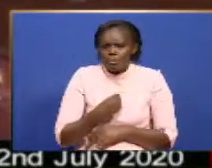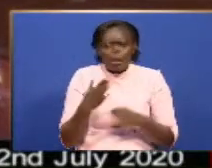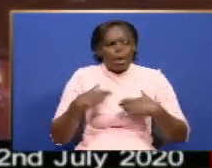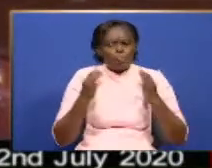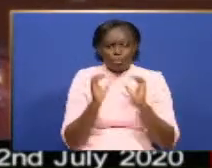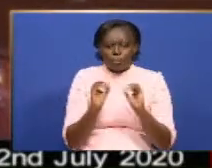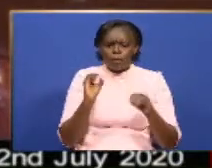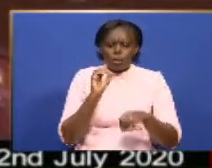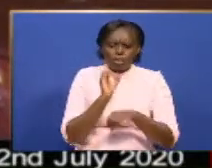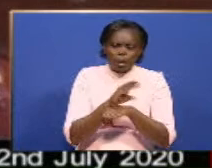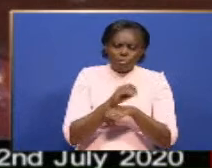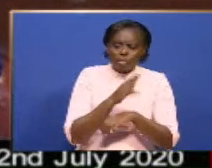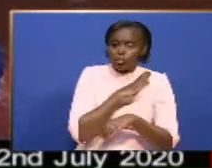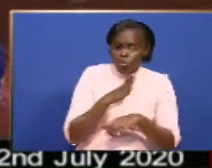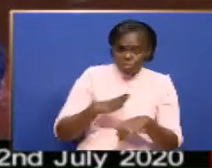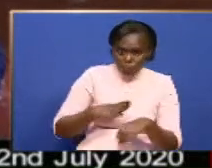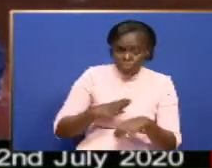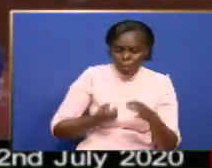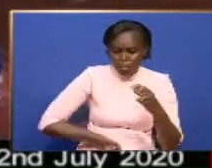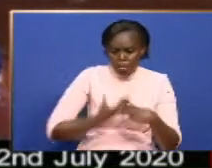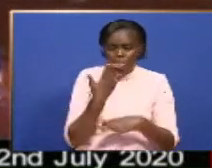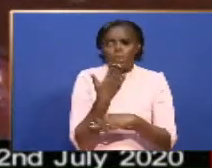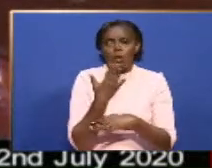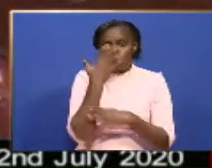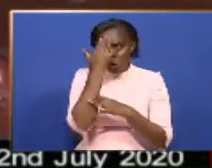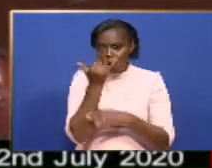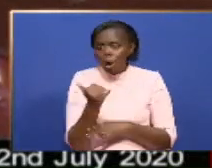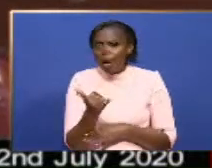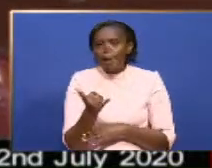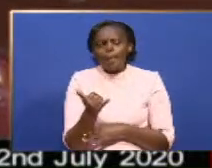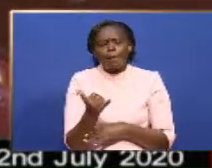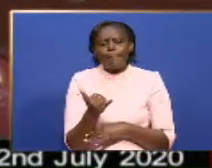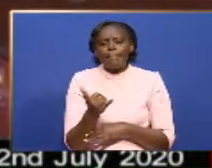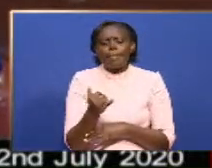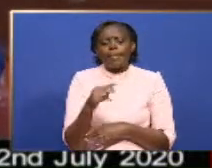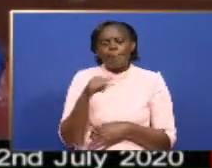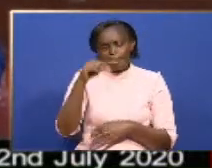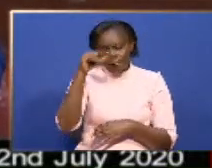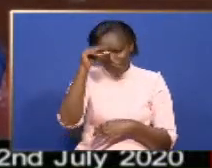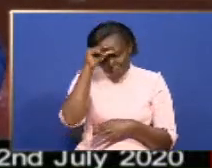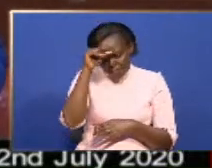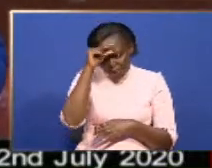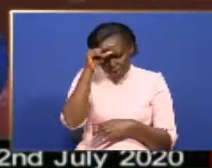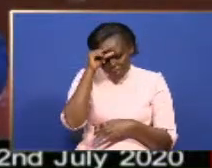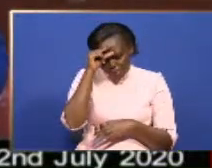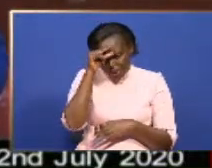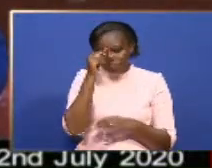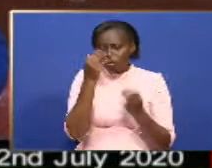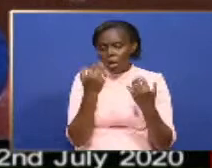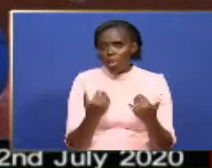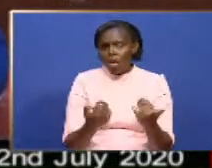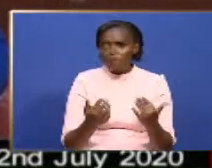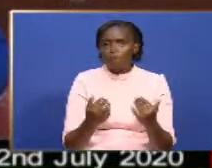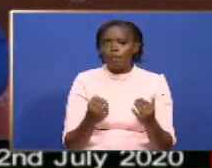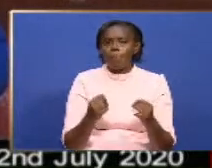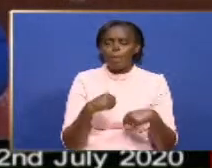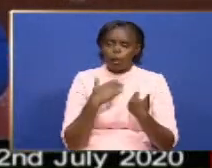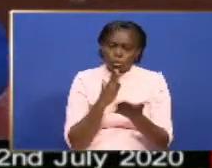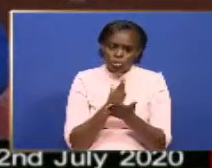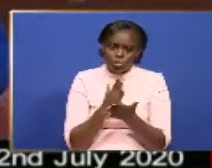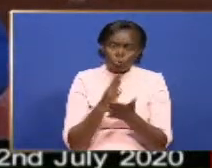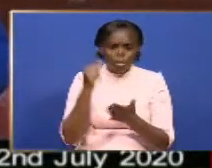with the advisory committee as constituted, because it's very government heavy, and when you have government heavy, it's very difficult to ensure